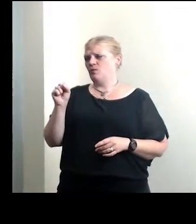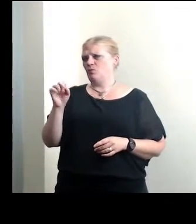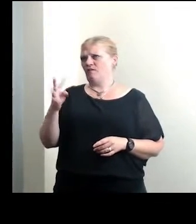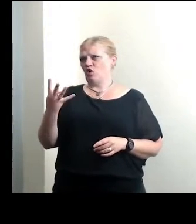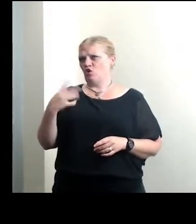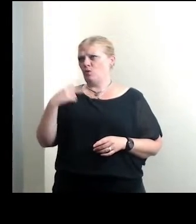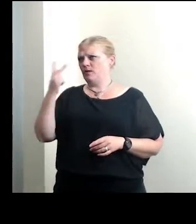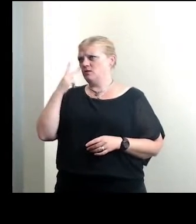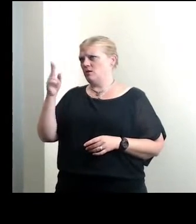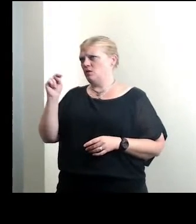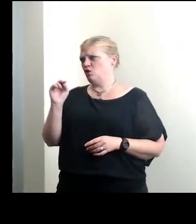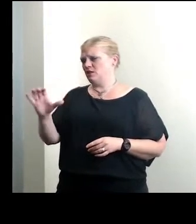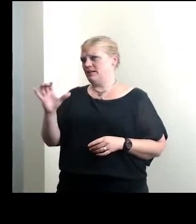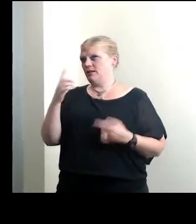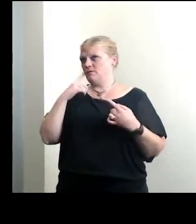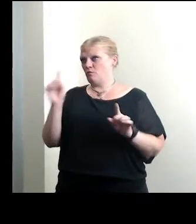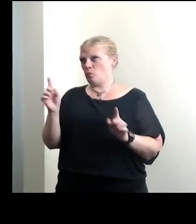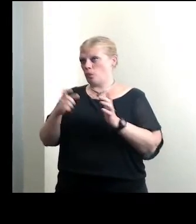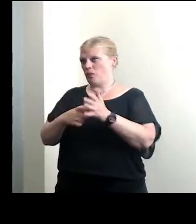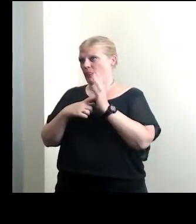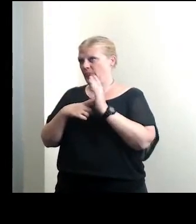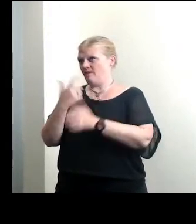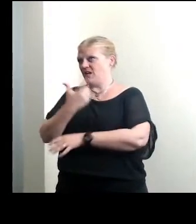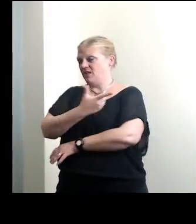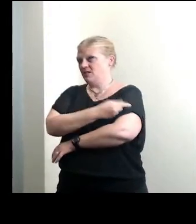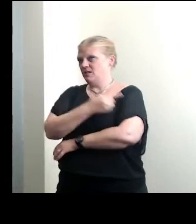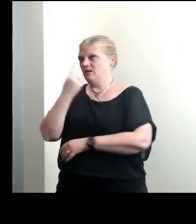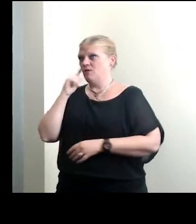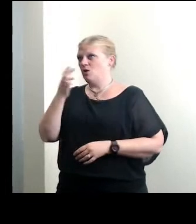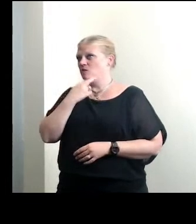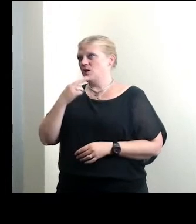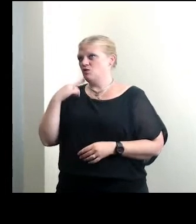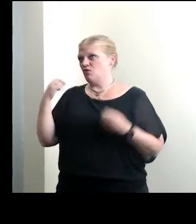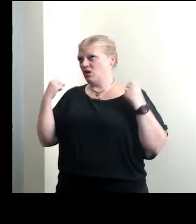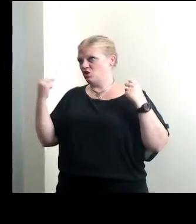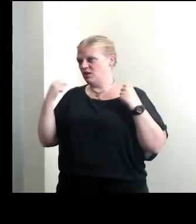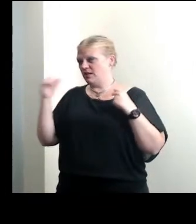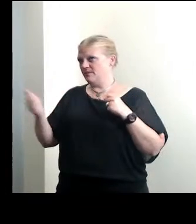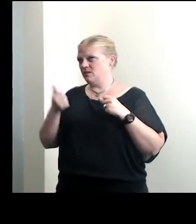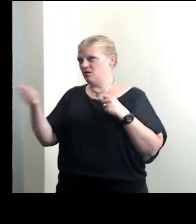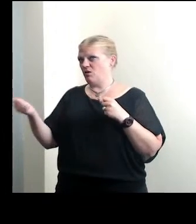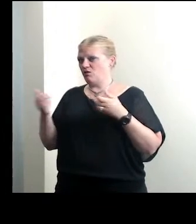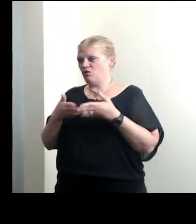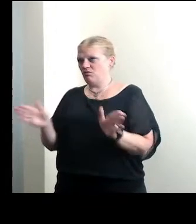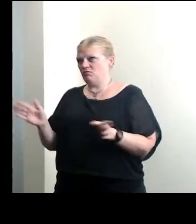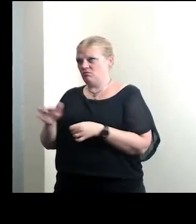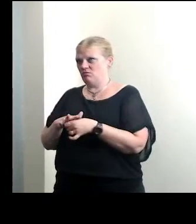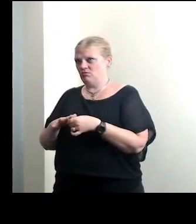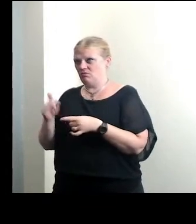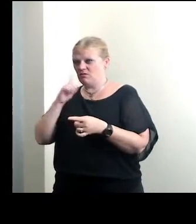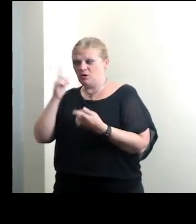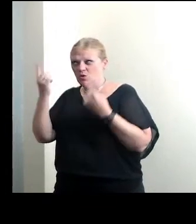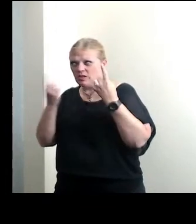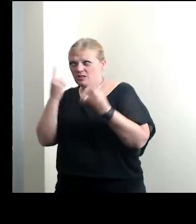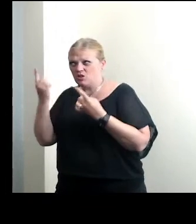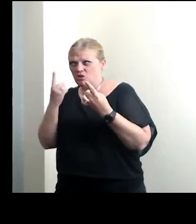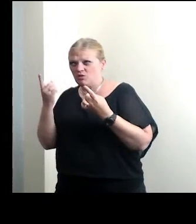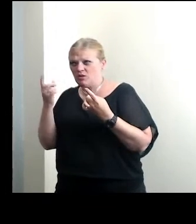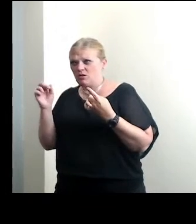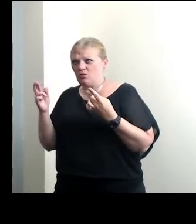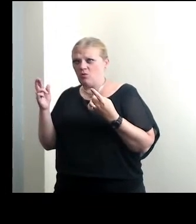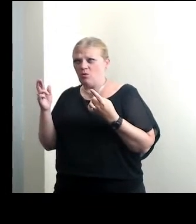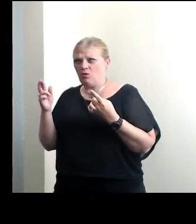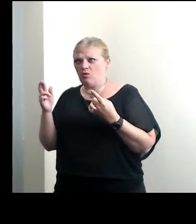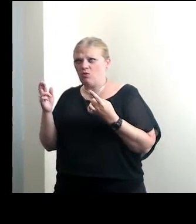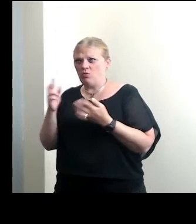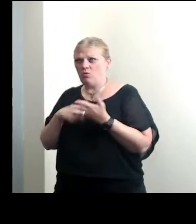We saw New York City yesterday announce they're requiring vaccination for restaurants, gyms, other public spaces. Is that something you're considering at this point, or